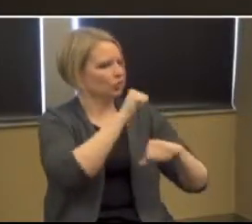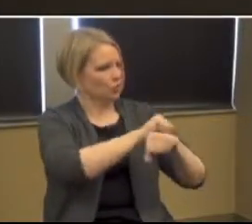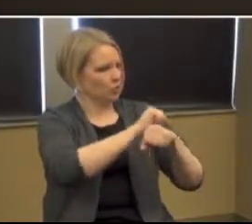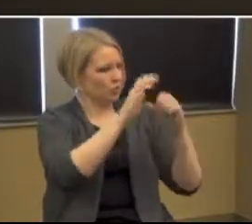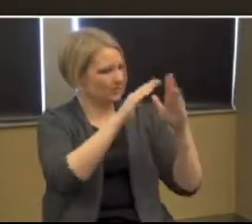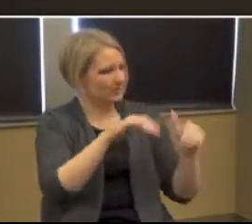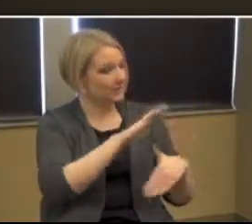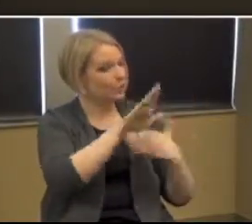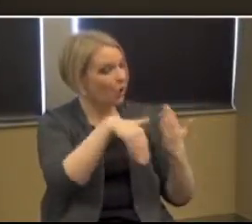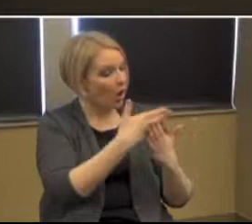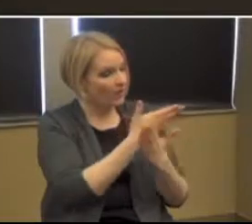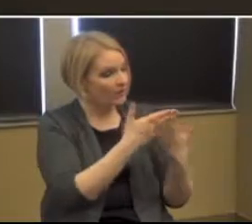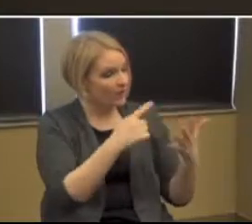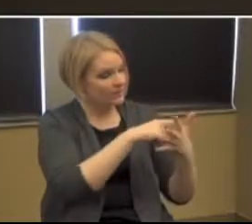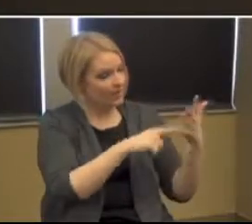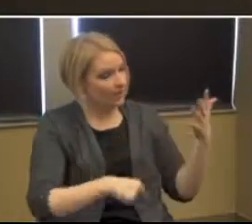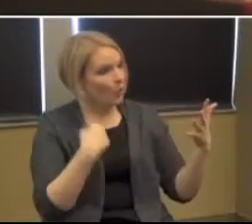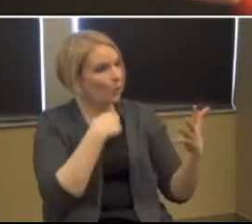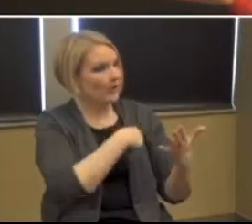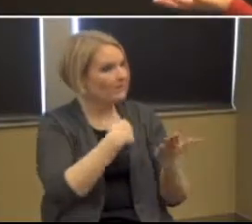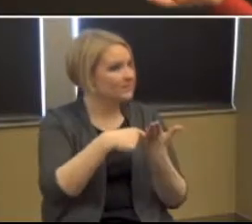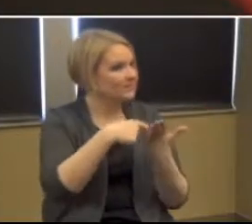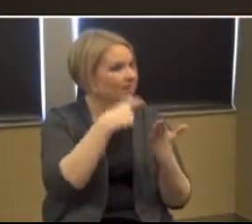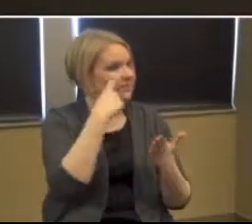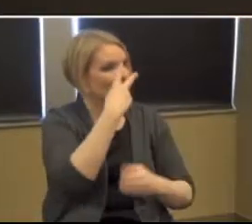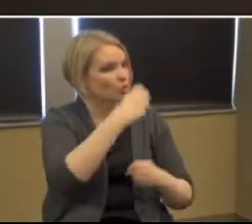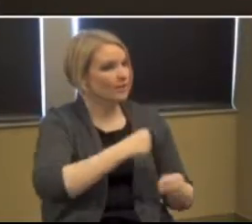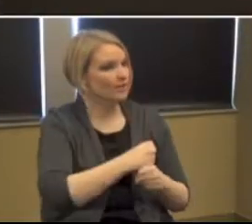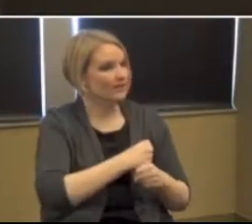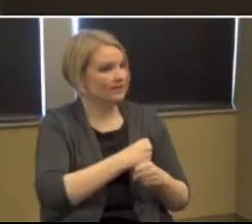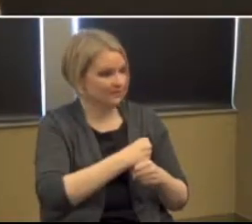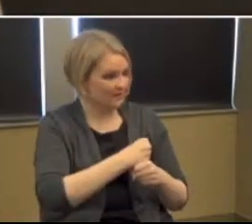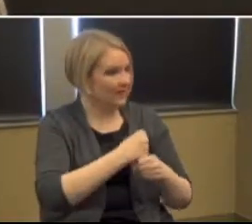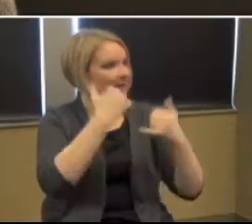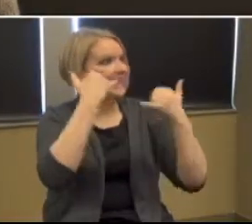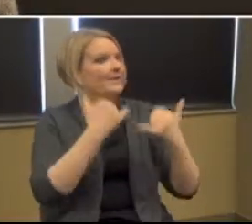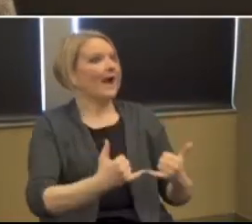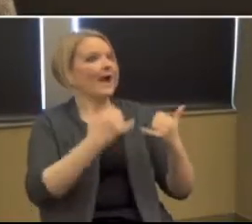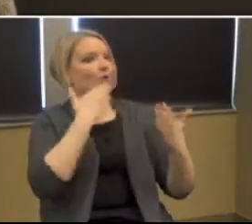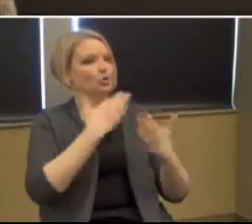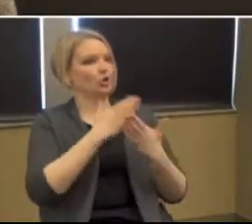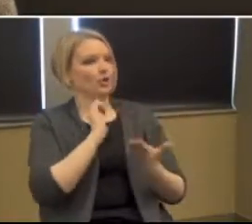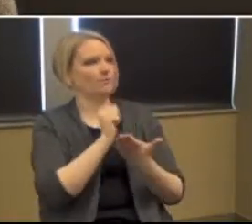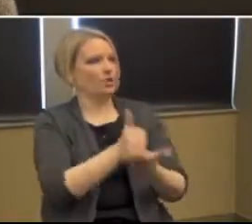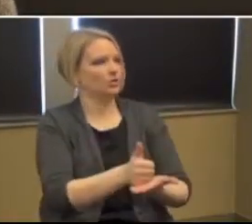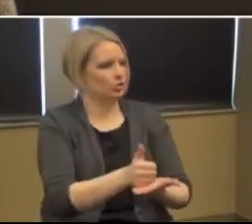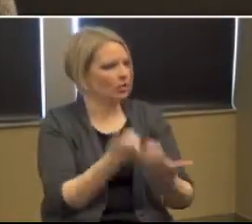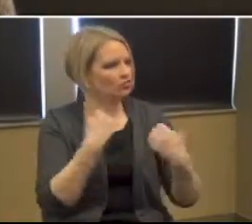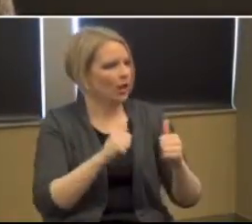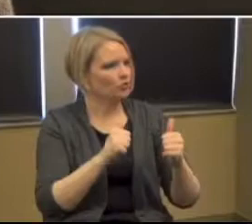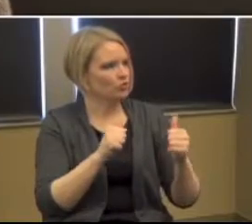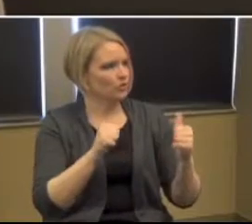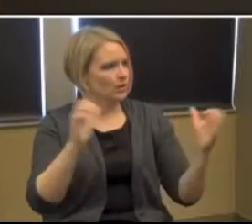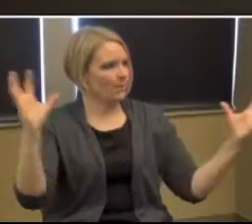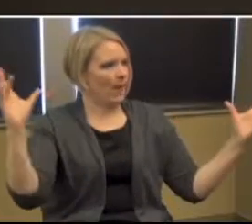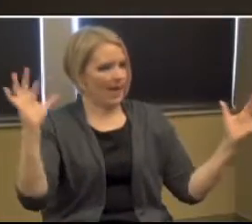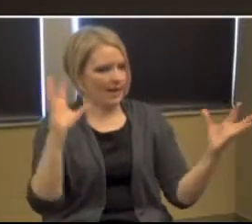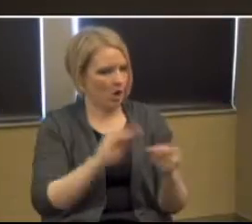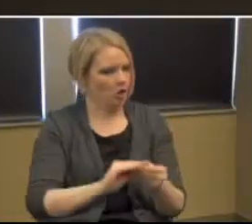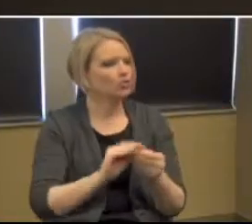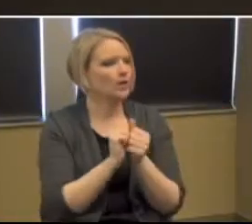of all of the things that we've talked about for 2 years, this is a good intervention to kind of try to combine all of those things